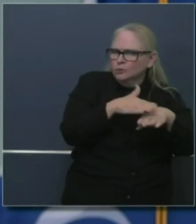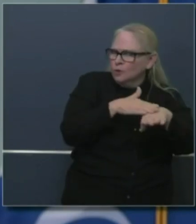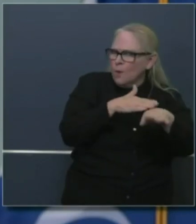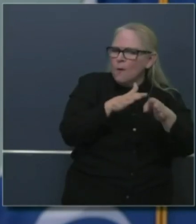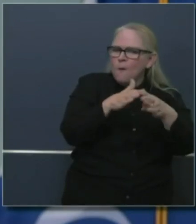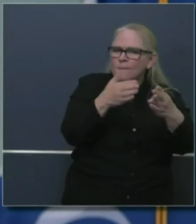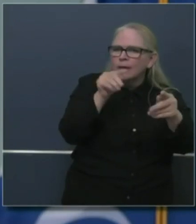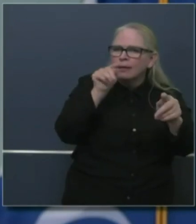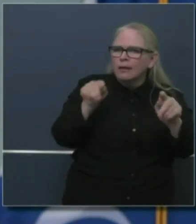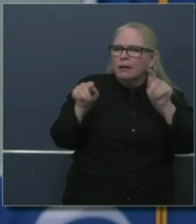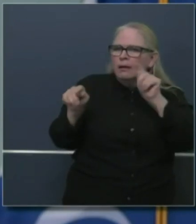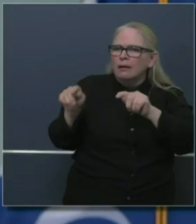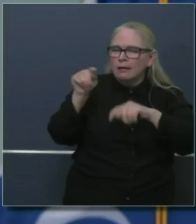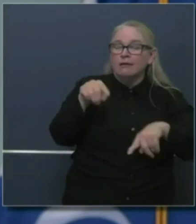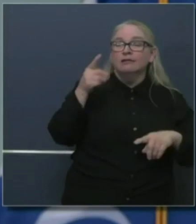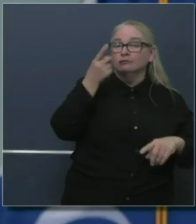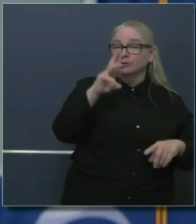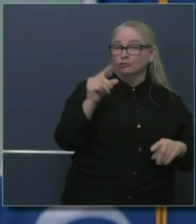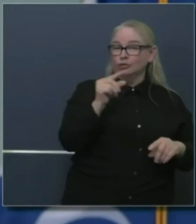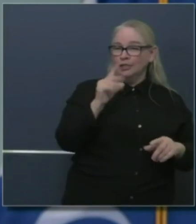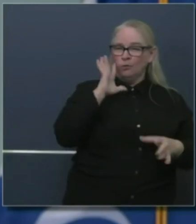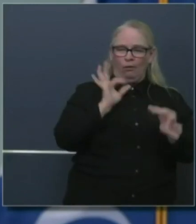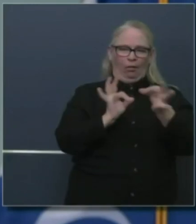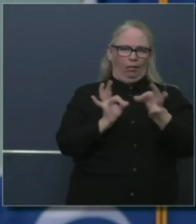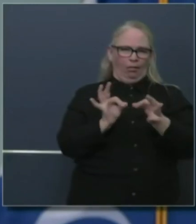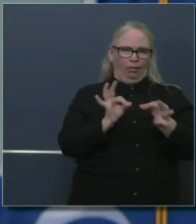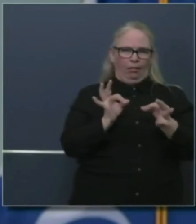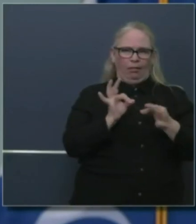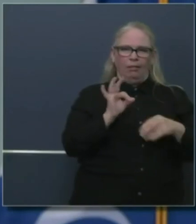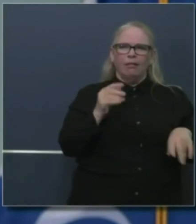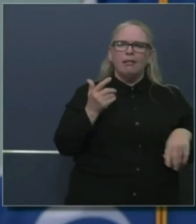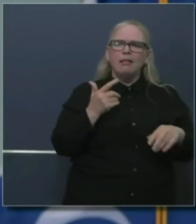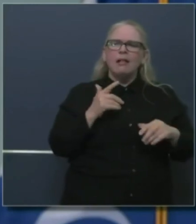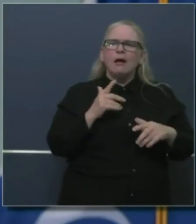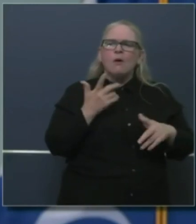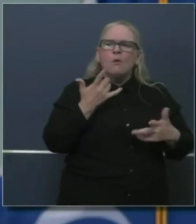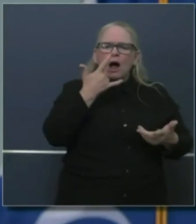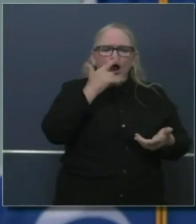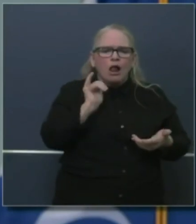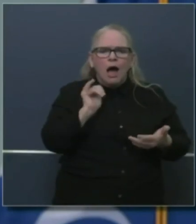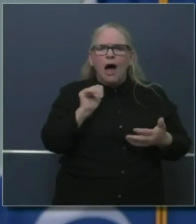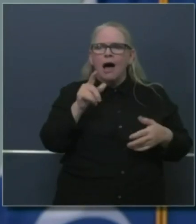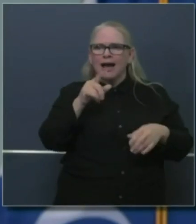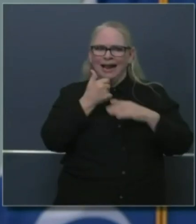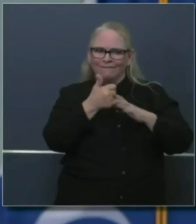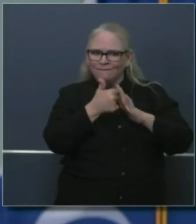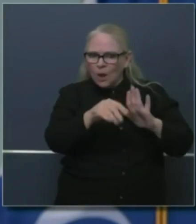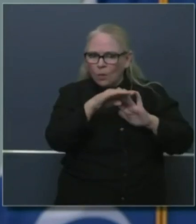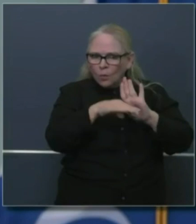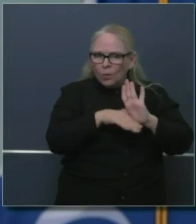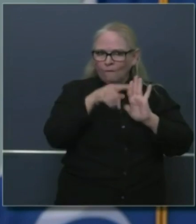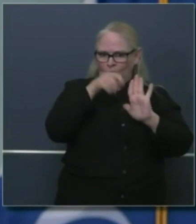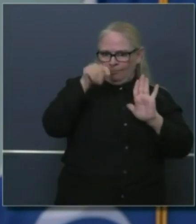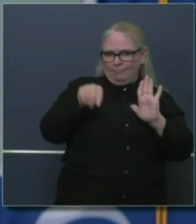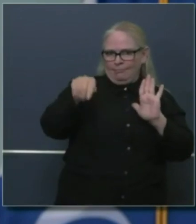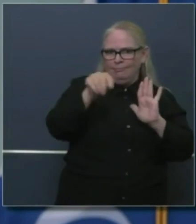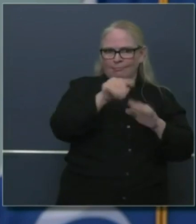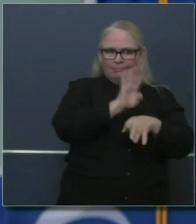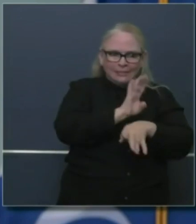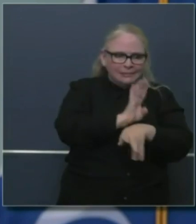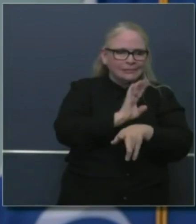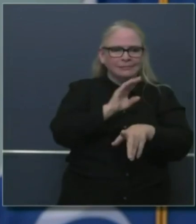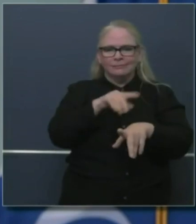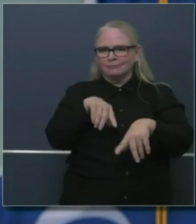each sector and what we're looking for, and also talk about what we're looking for in terms of getting deeper into this